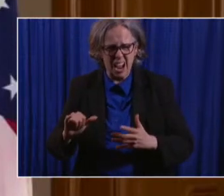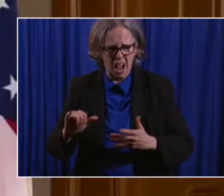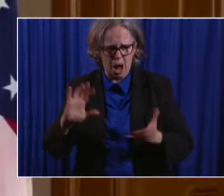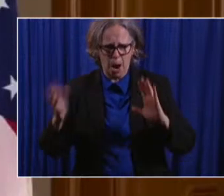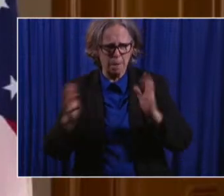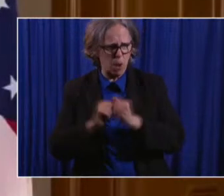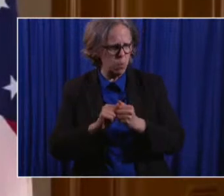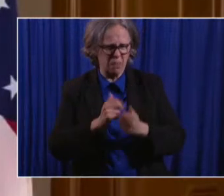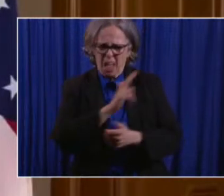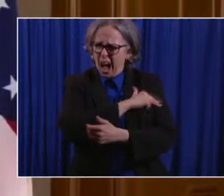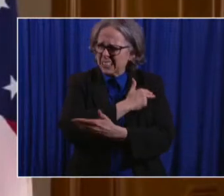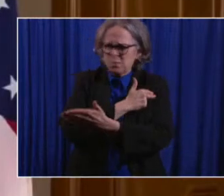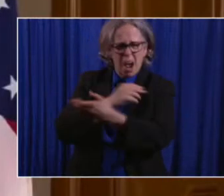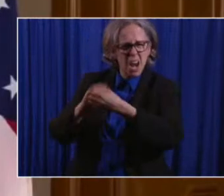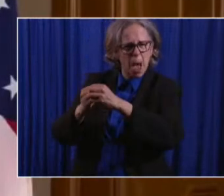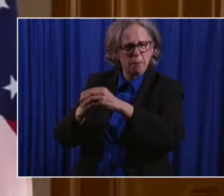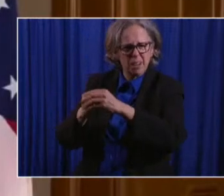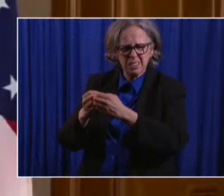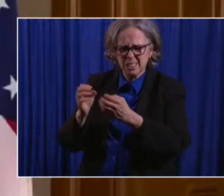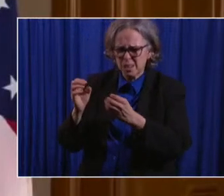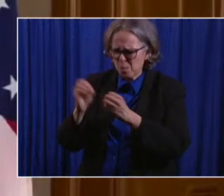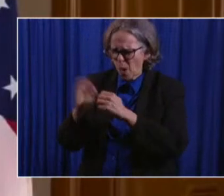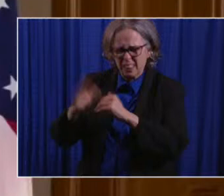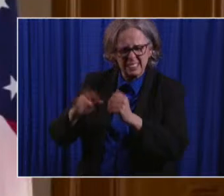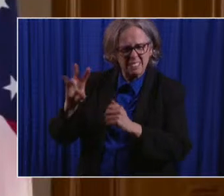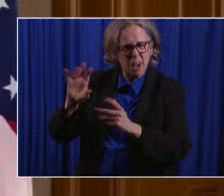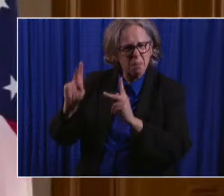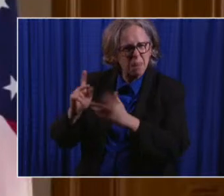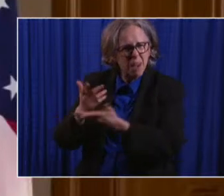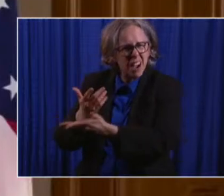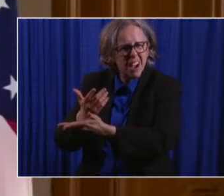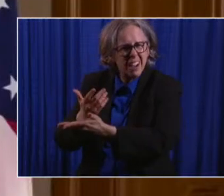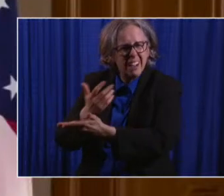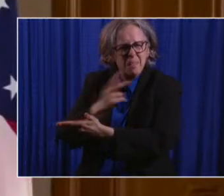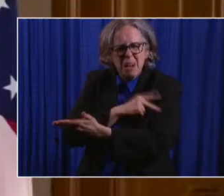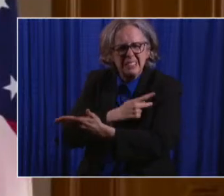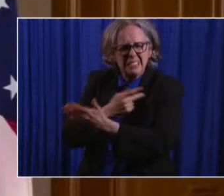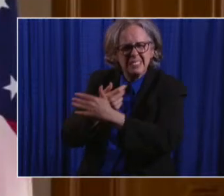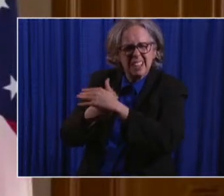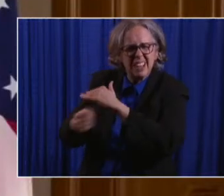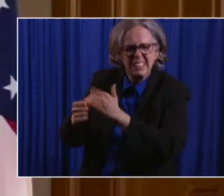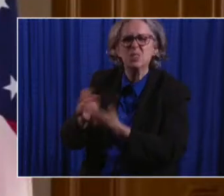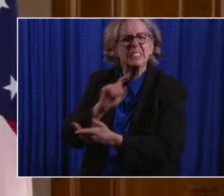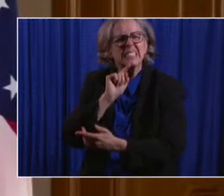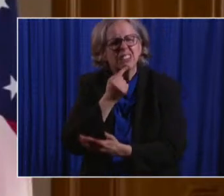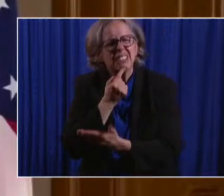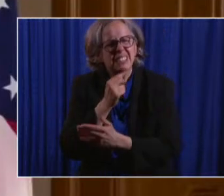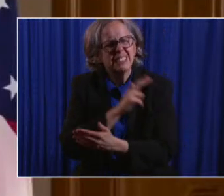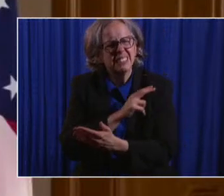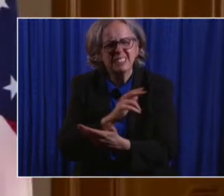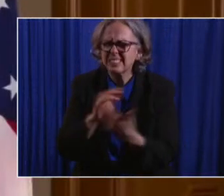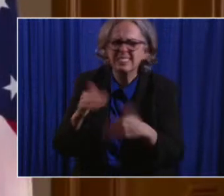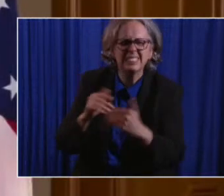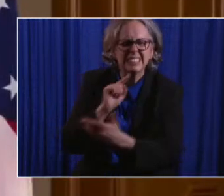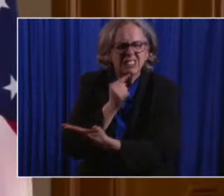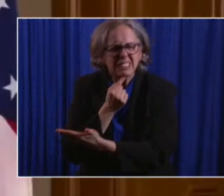Ohioans, who are in the hospital because of COVID. So this is still serious. I'm optimistic about our future,